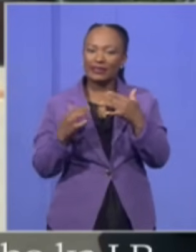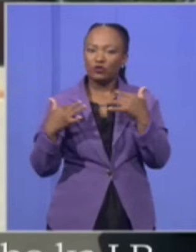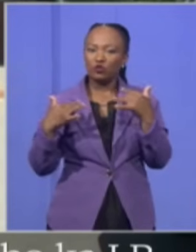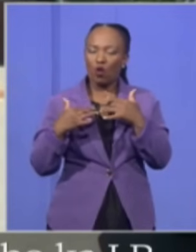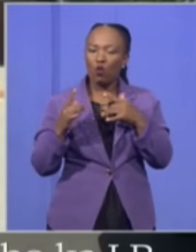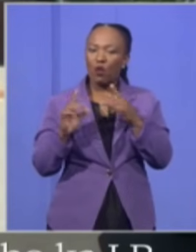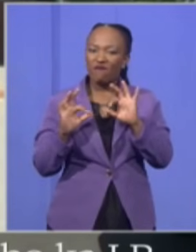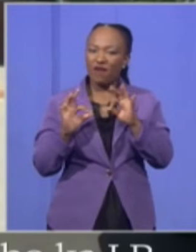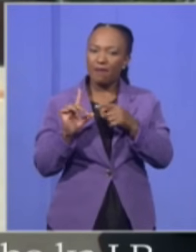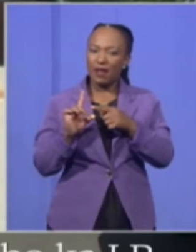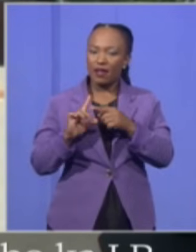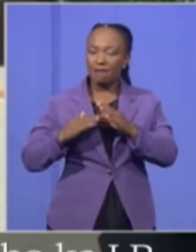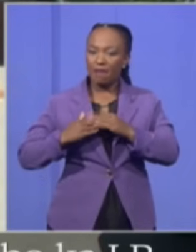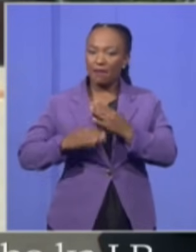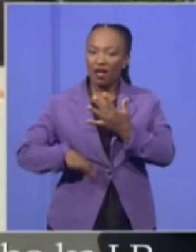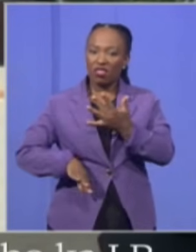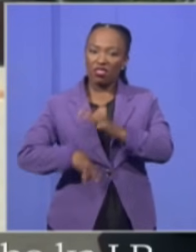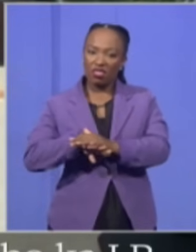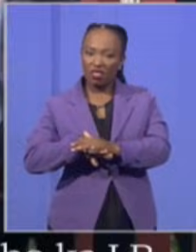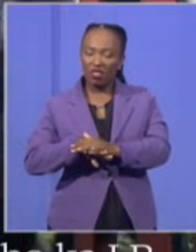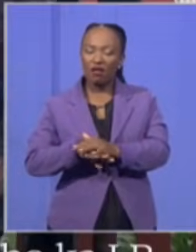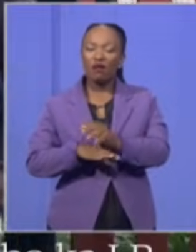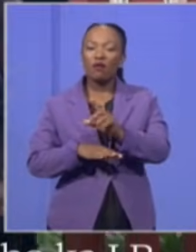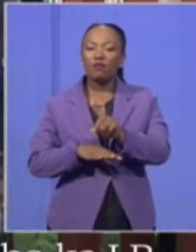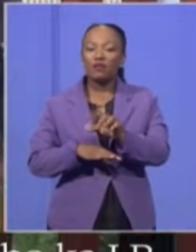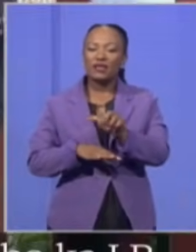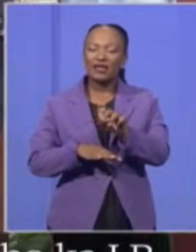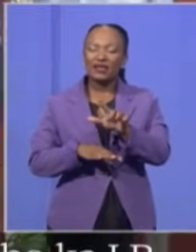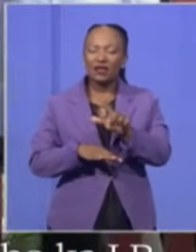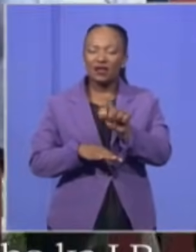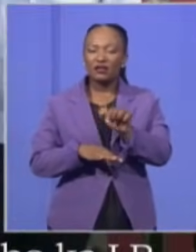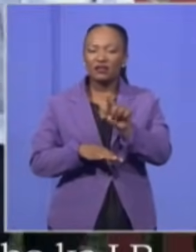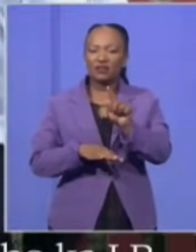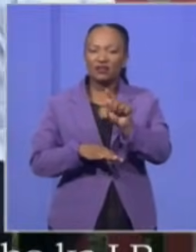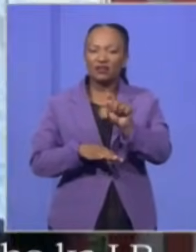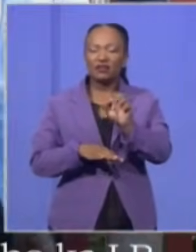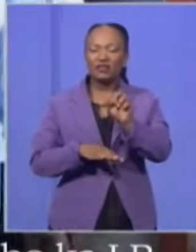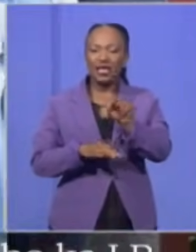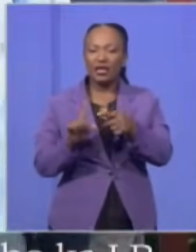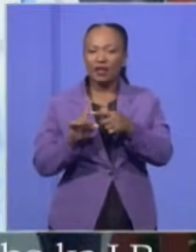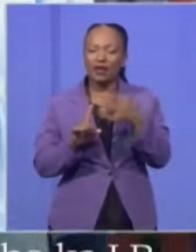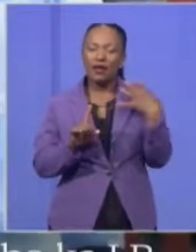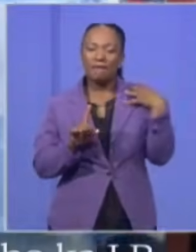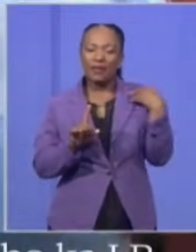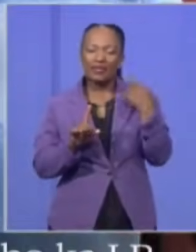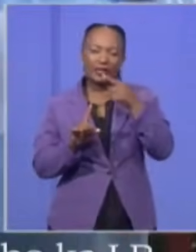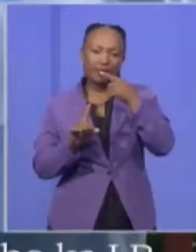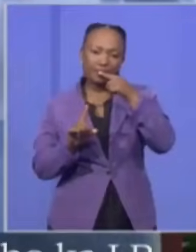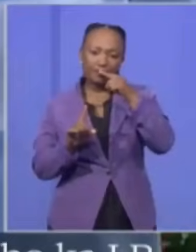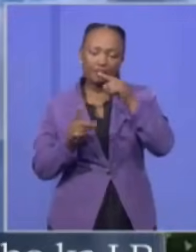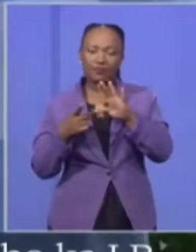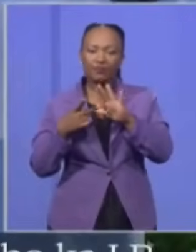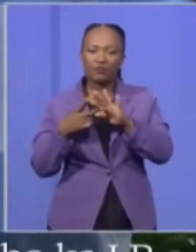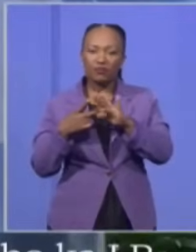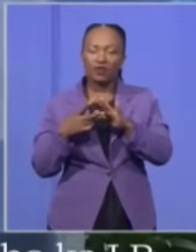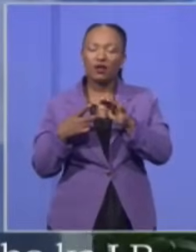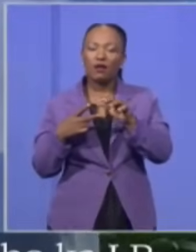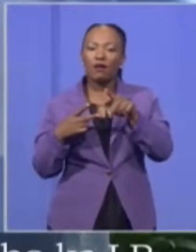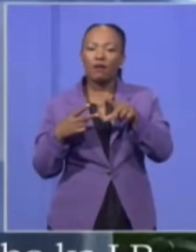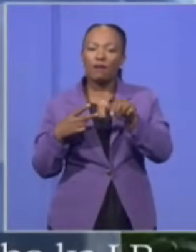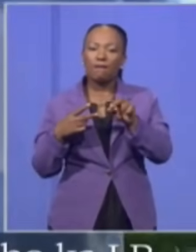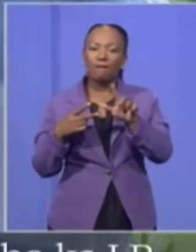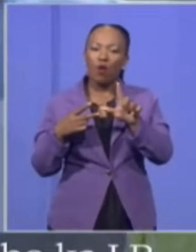ka bookelong bja Philadelphia ka Dennilton. Ba re le ge tona ya maphelo ngaka Aaron Motsoaledi le motlatša tona ya maphodisa Pholi Bošelo ba etetše